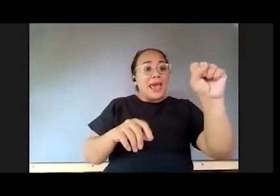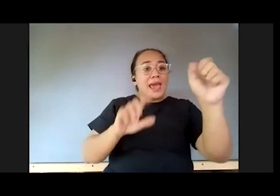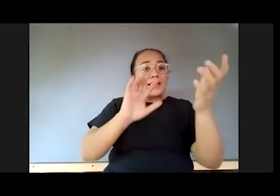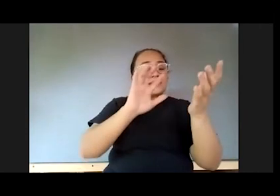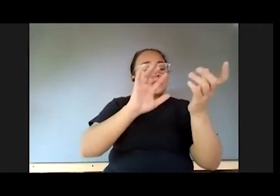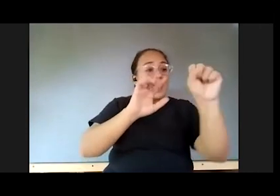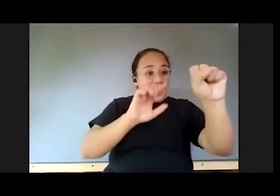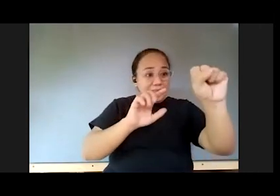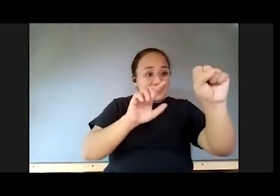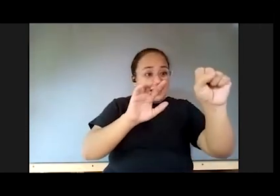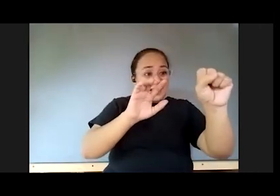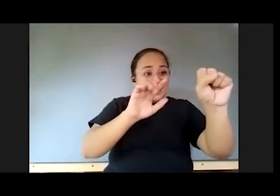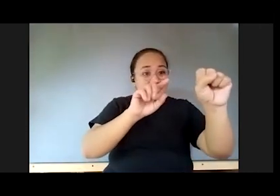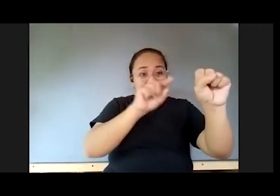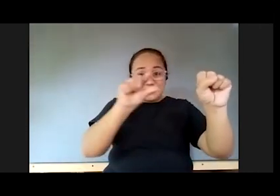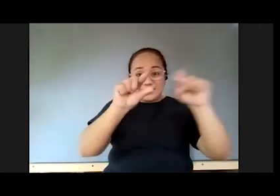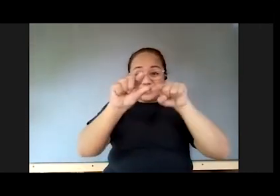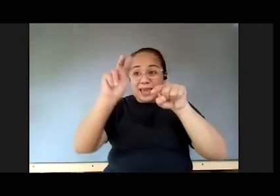that?